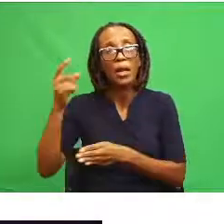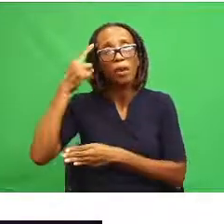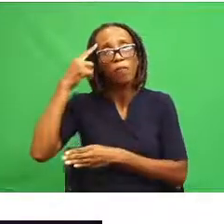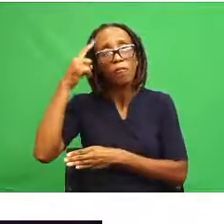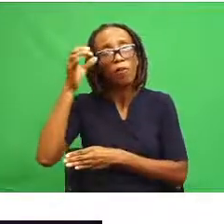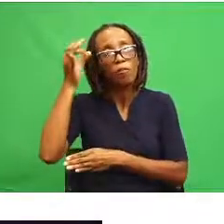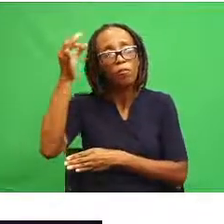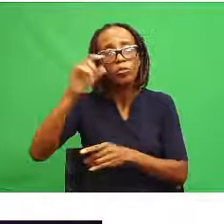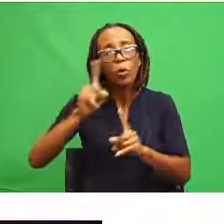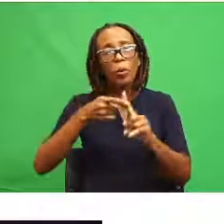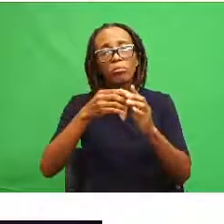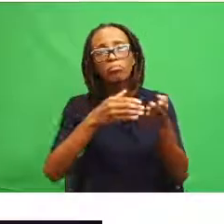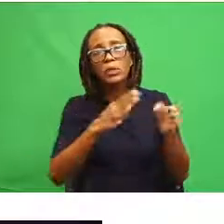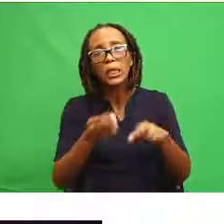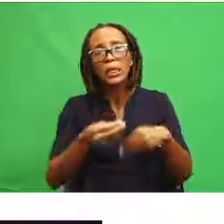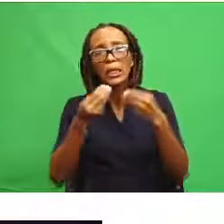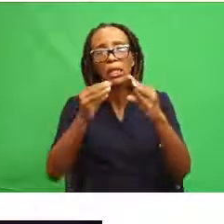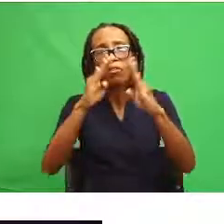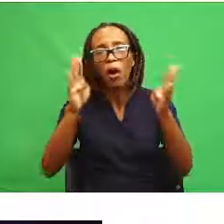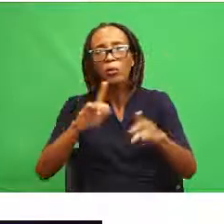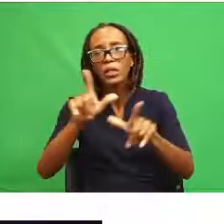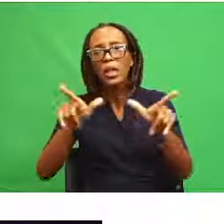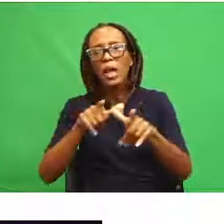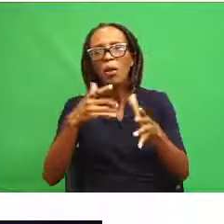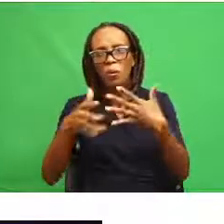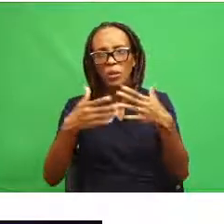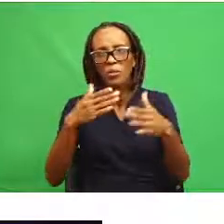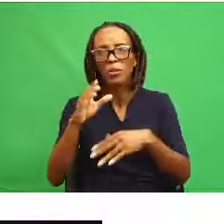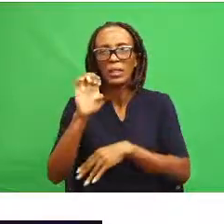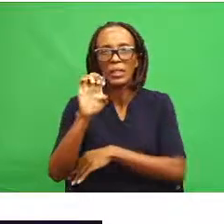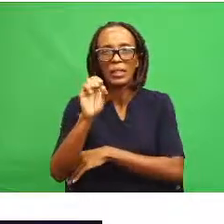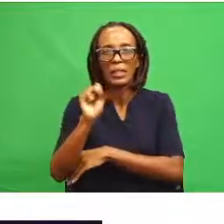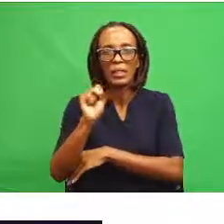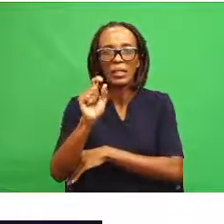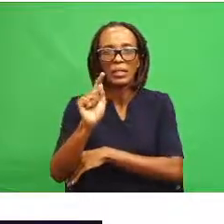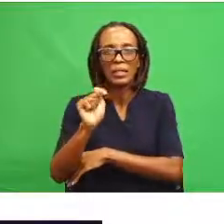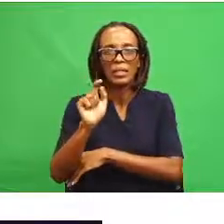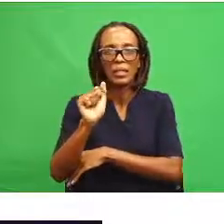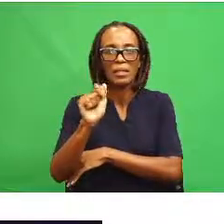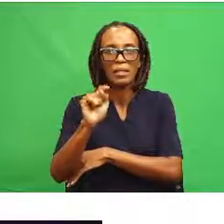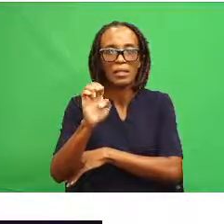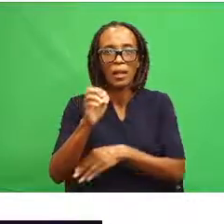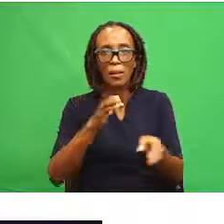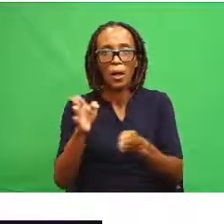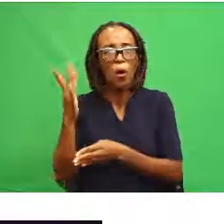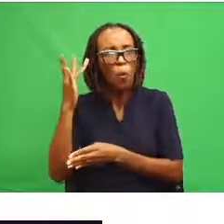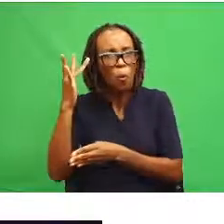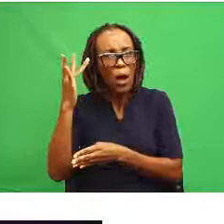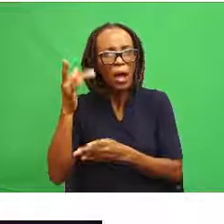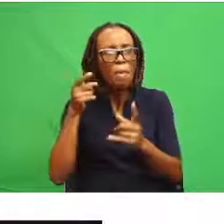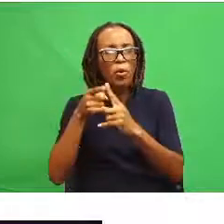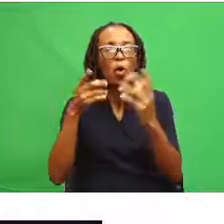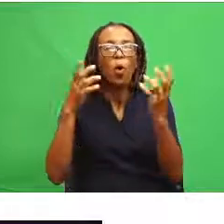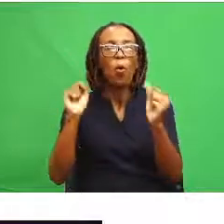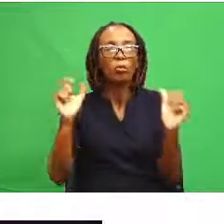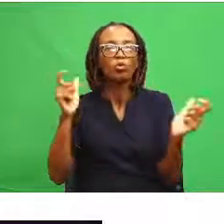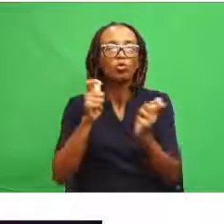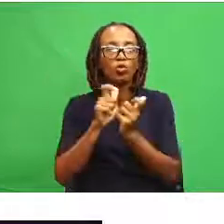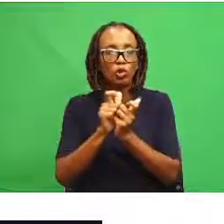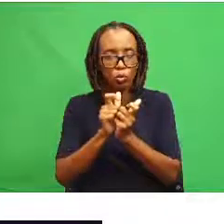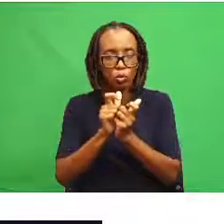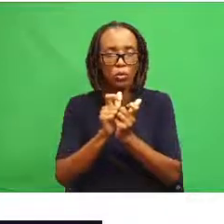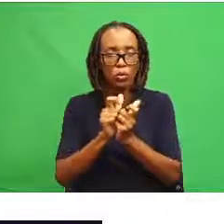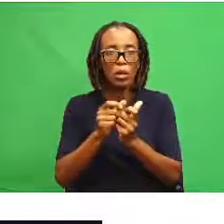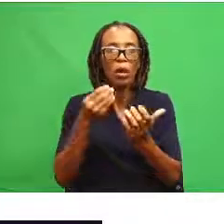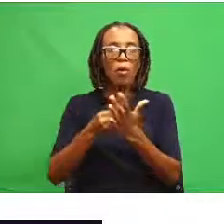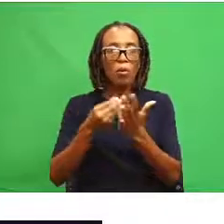senior citizens. This was all done in an effort to reduce elder financial abuse in Trinidad and